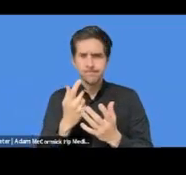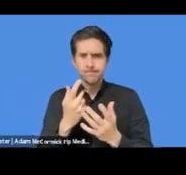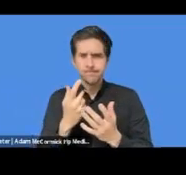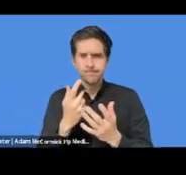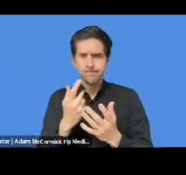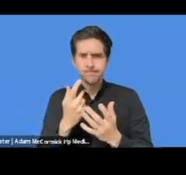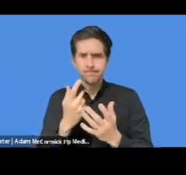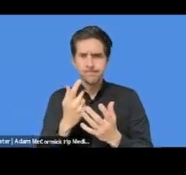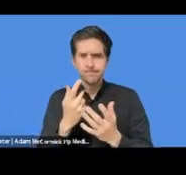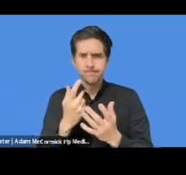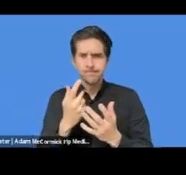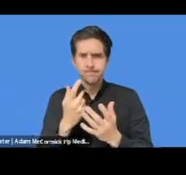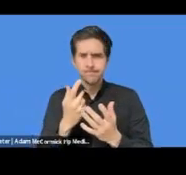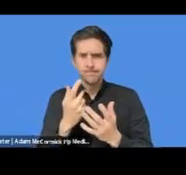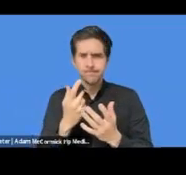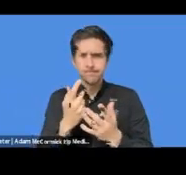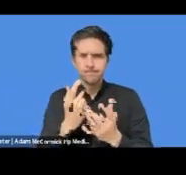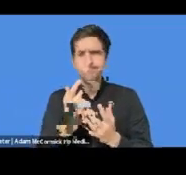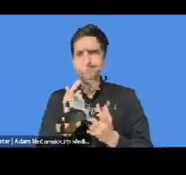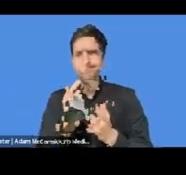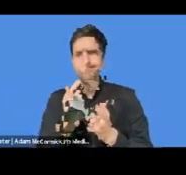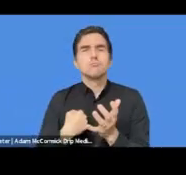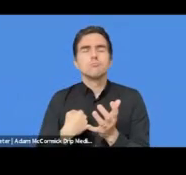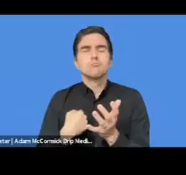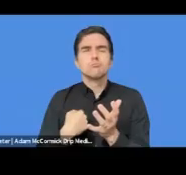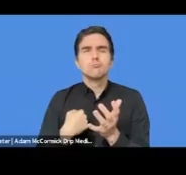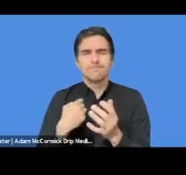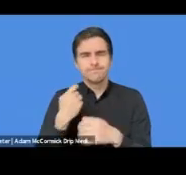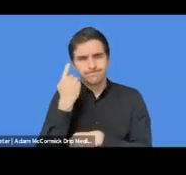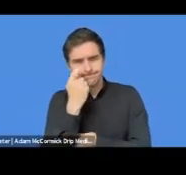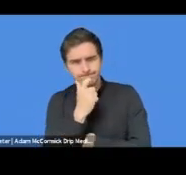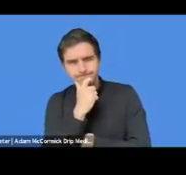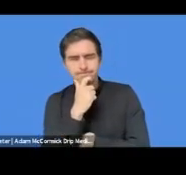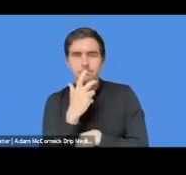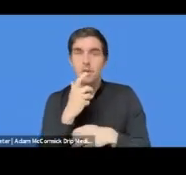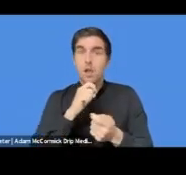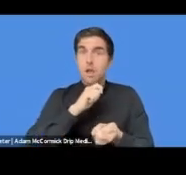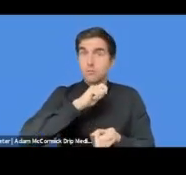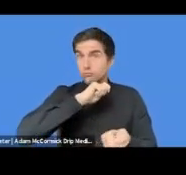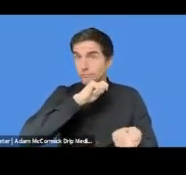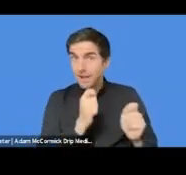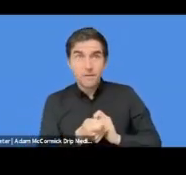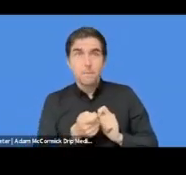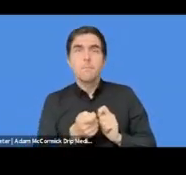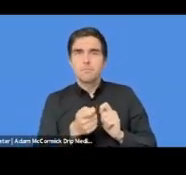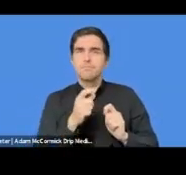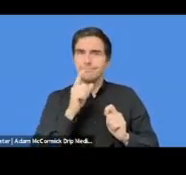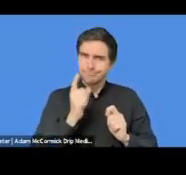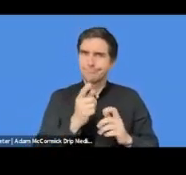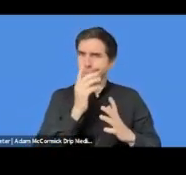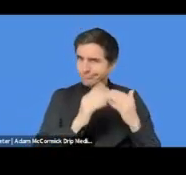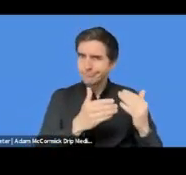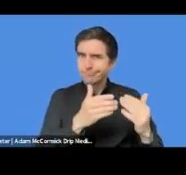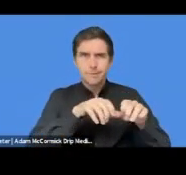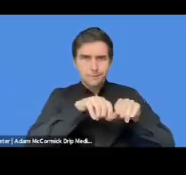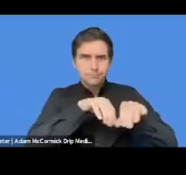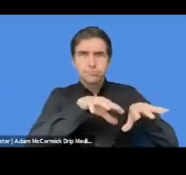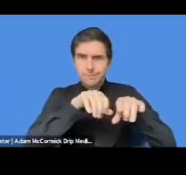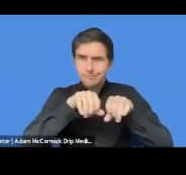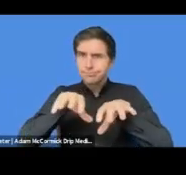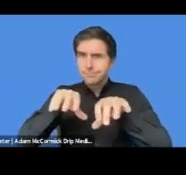initiative, meaning that is where Transform has also been delivered. So as social